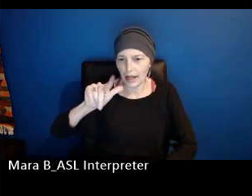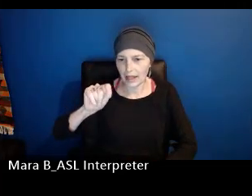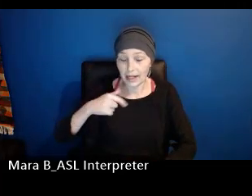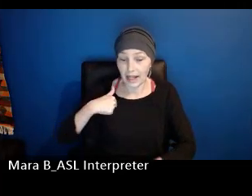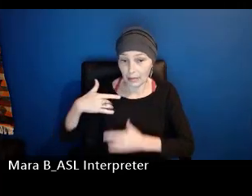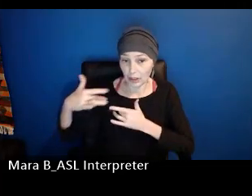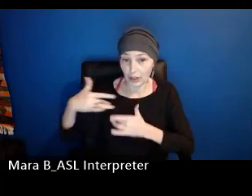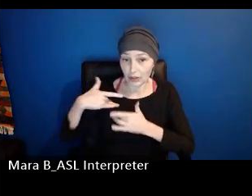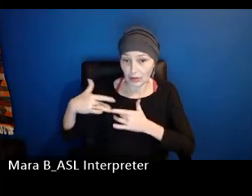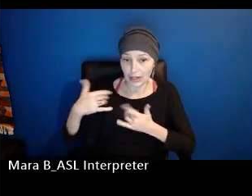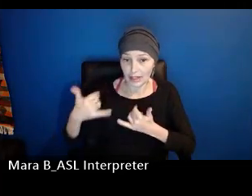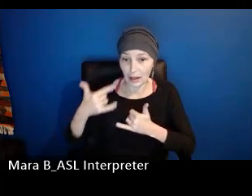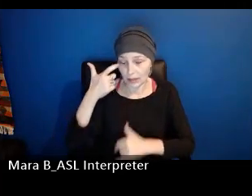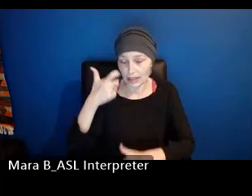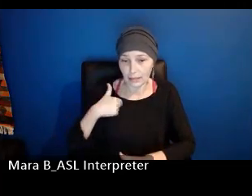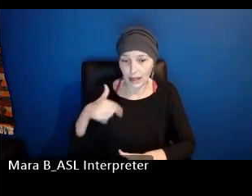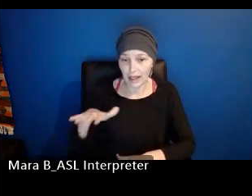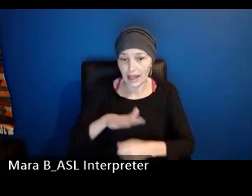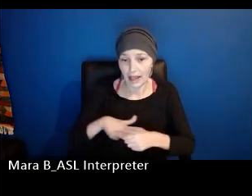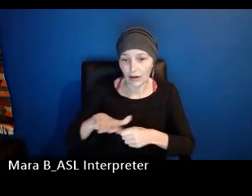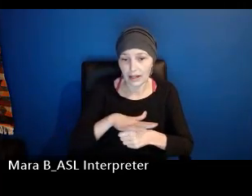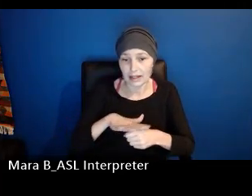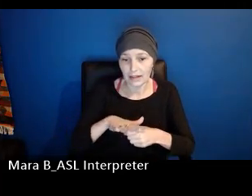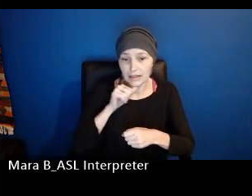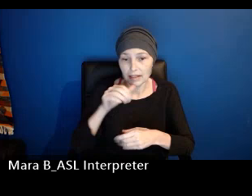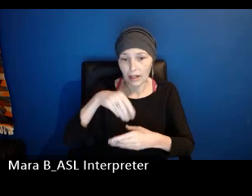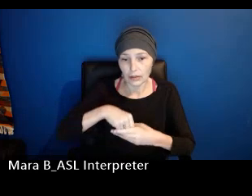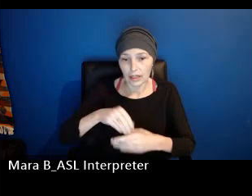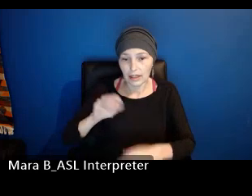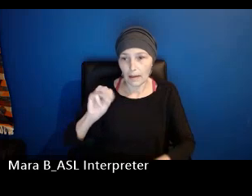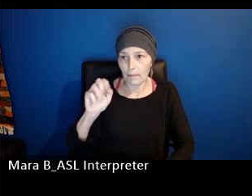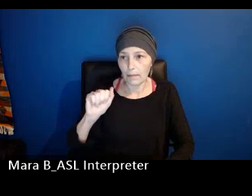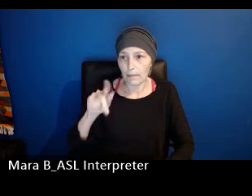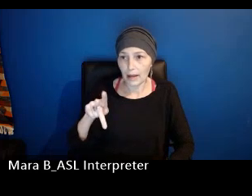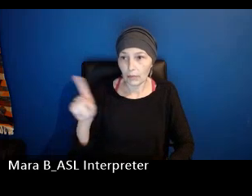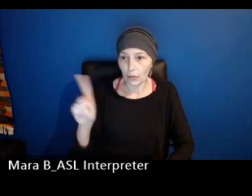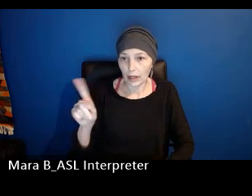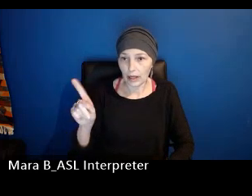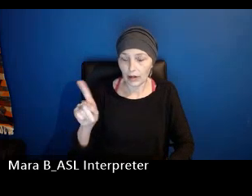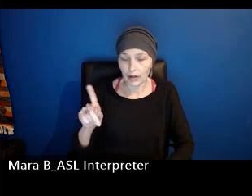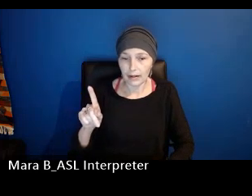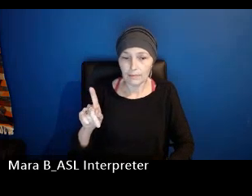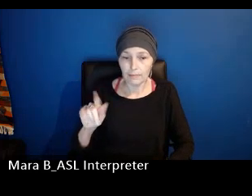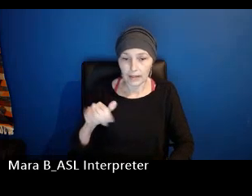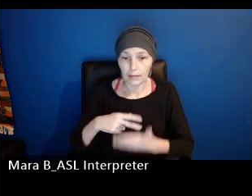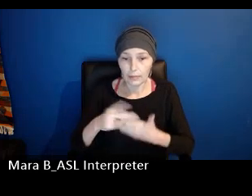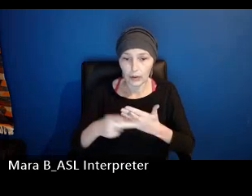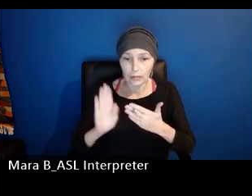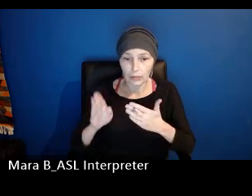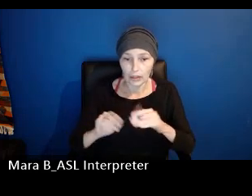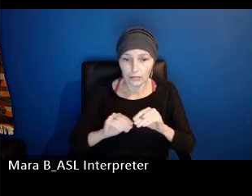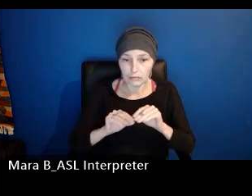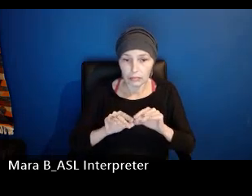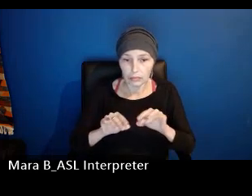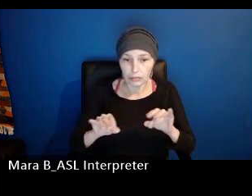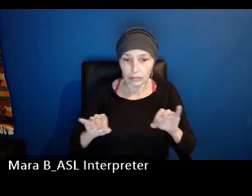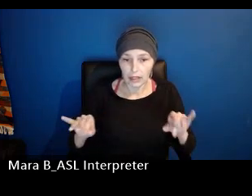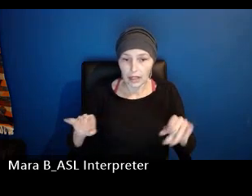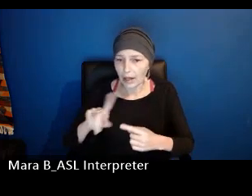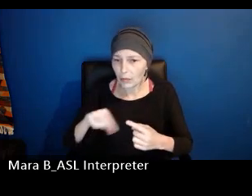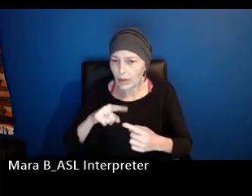right now my area is not on the map where you're doing the pilot, but eventually, when does the pilot end?